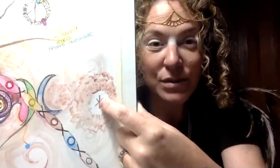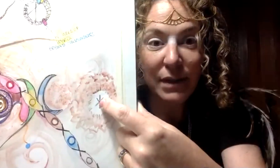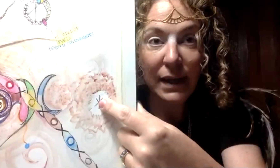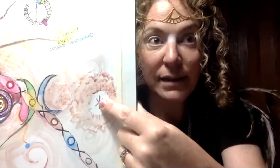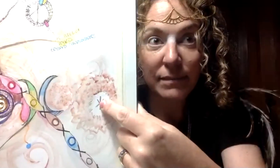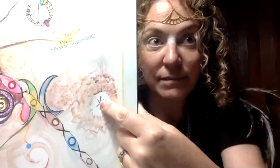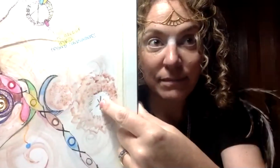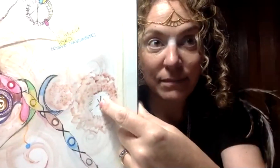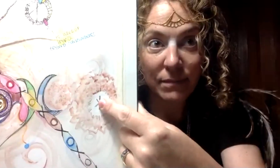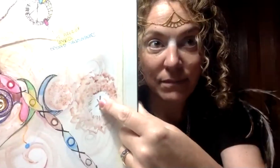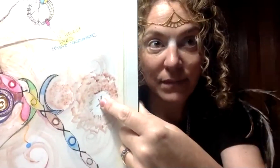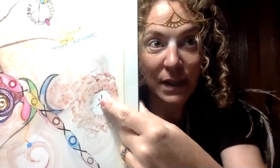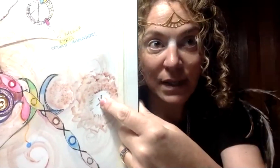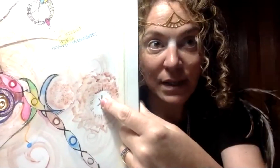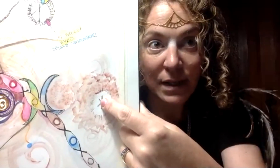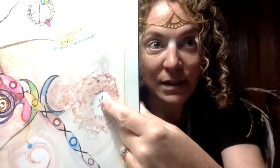can like